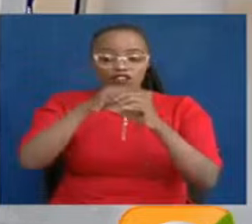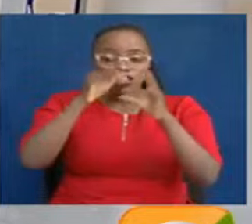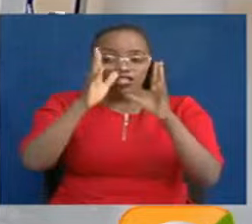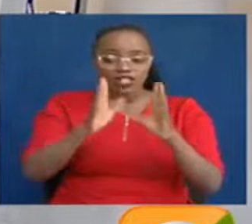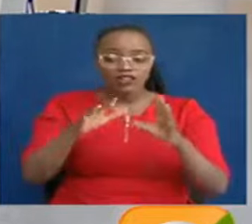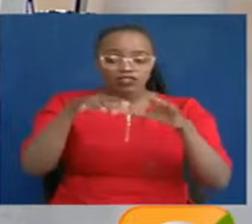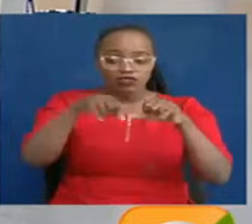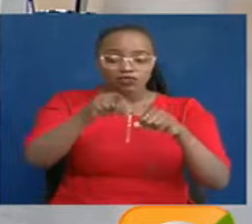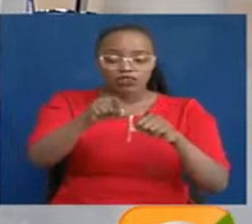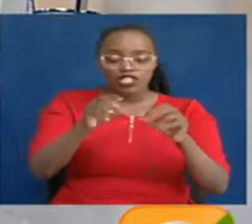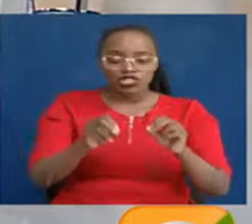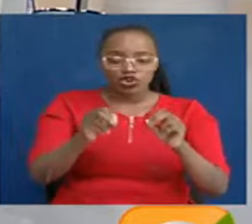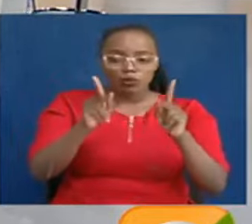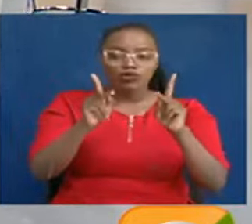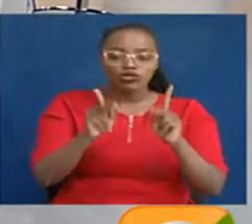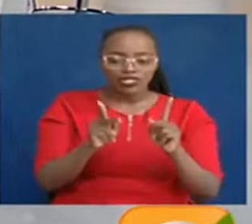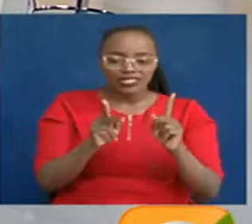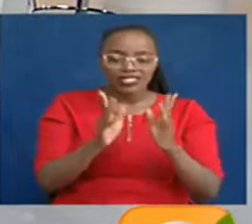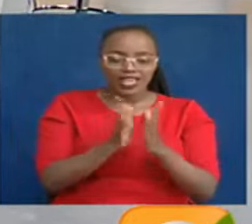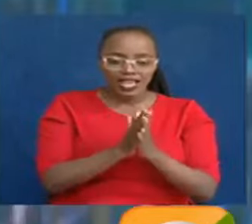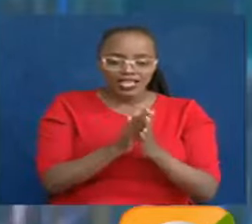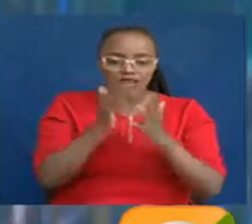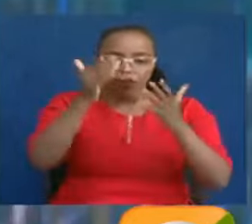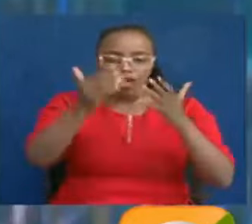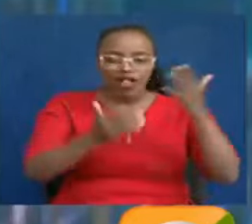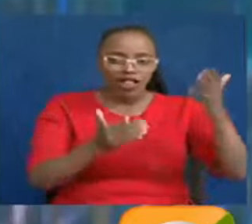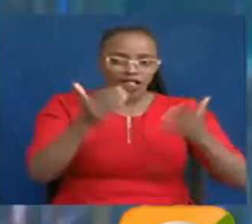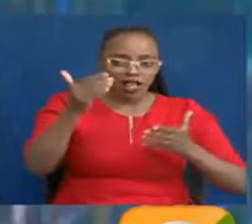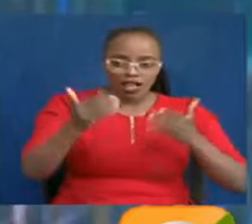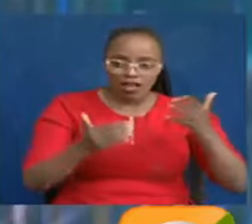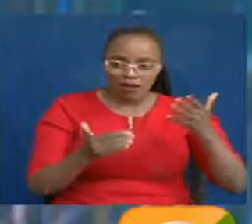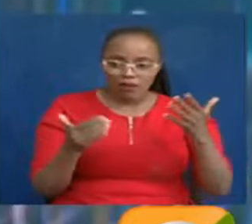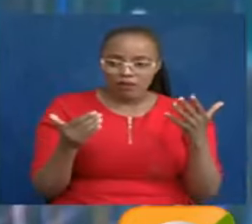up the opportunity and welcome